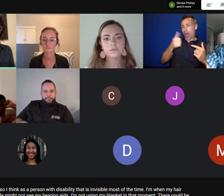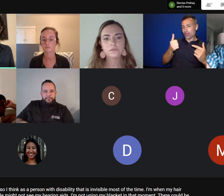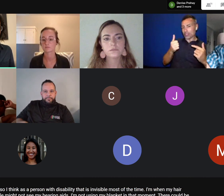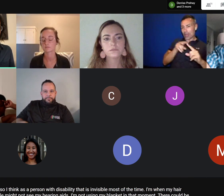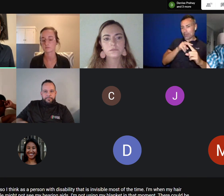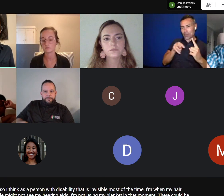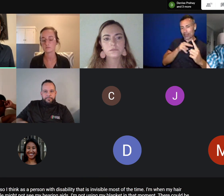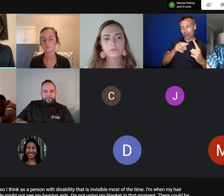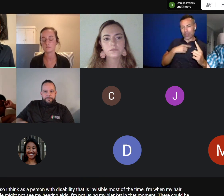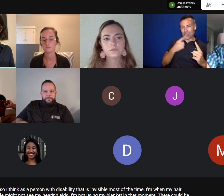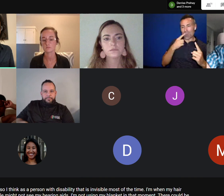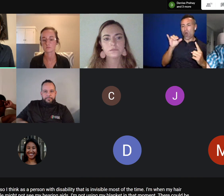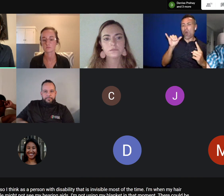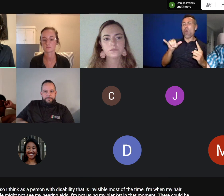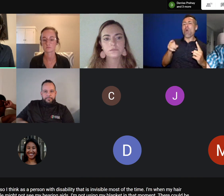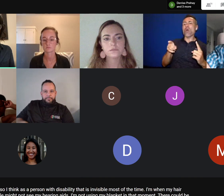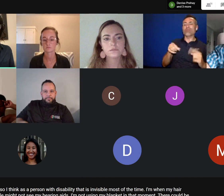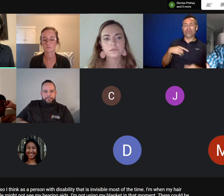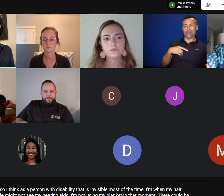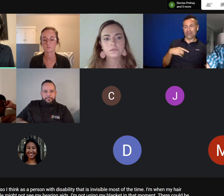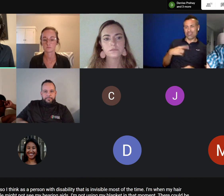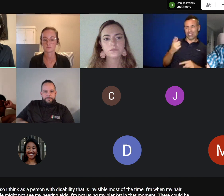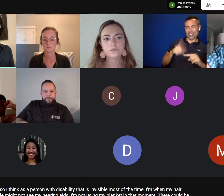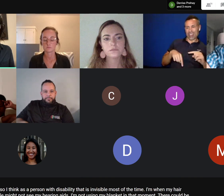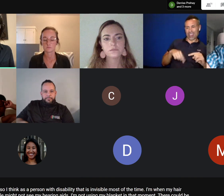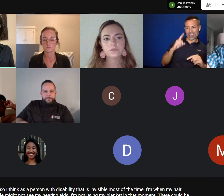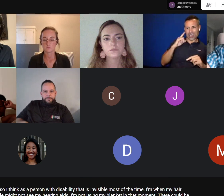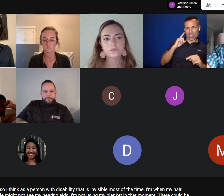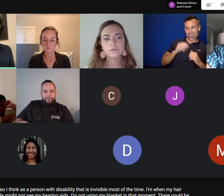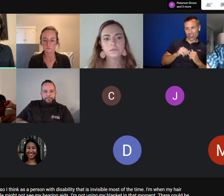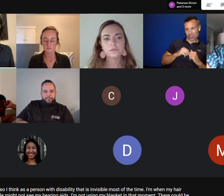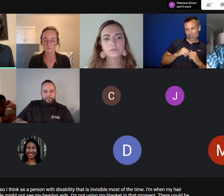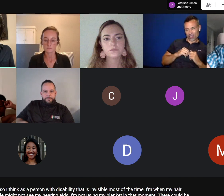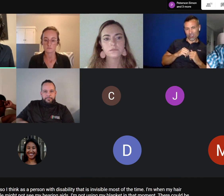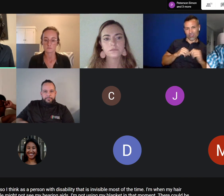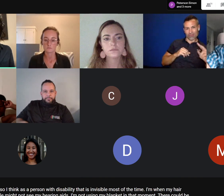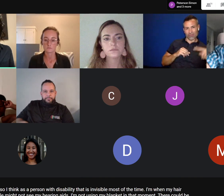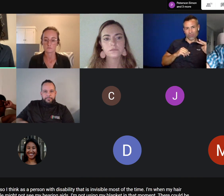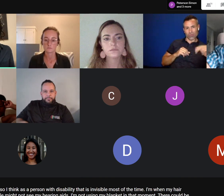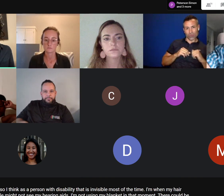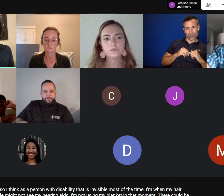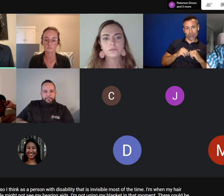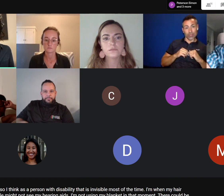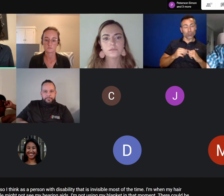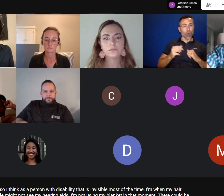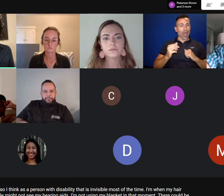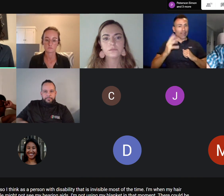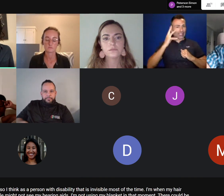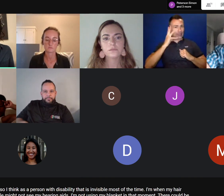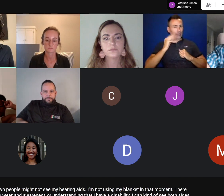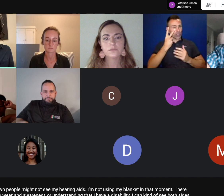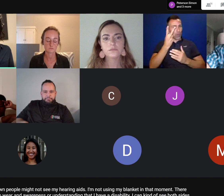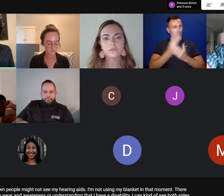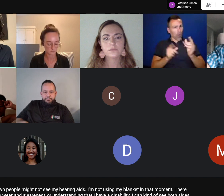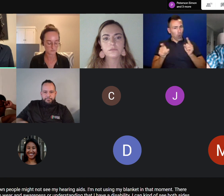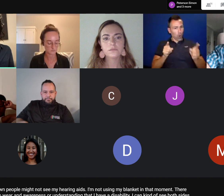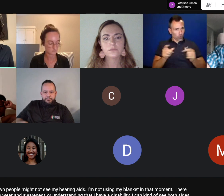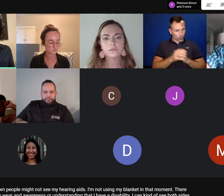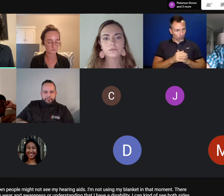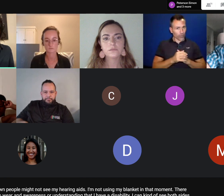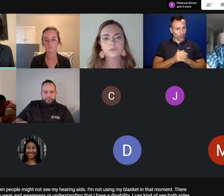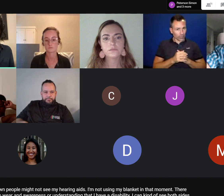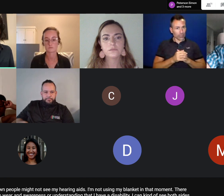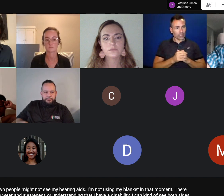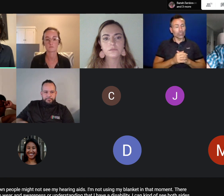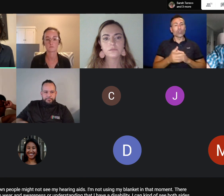one thing that is really challenging is just how to change the narrative about people